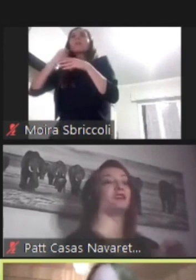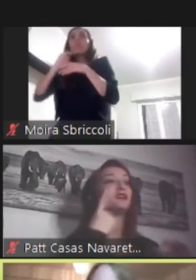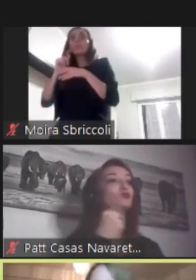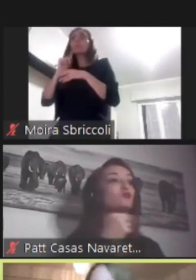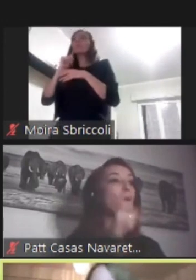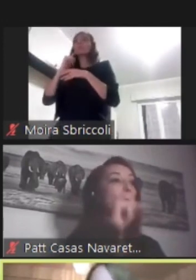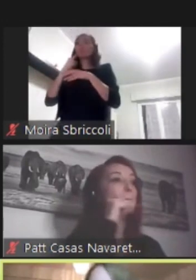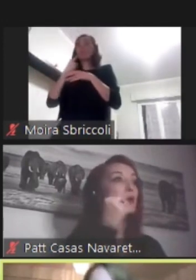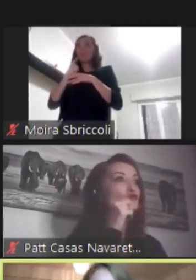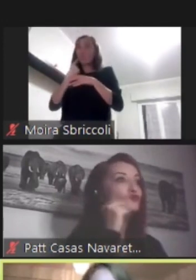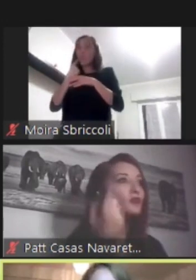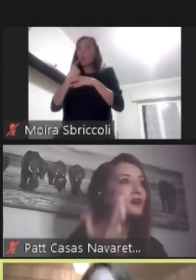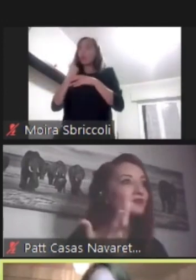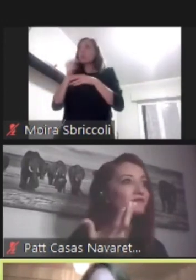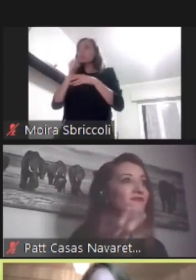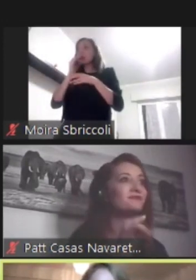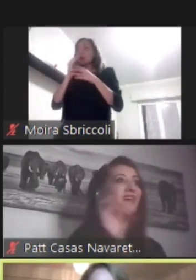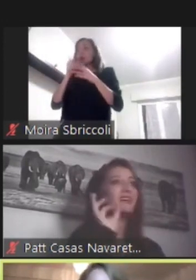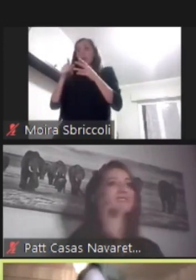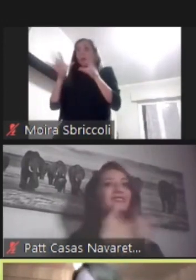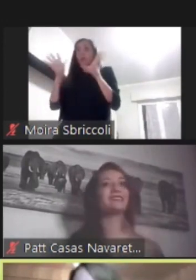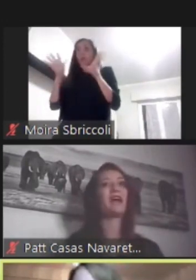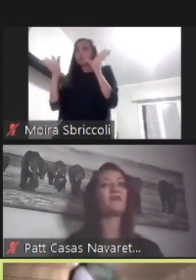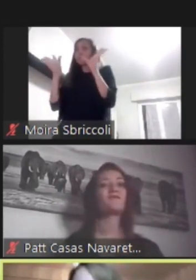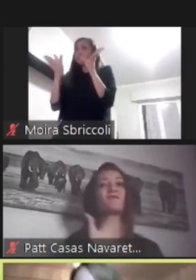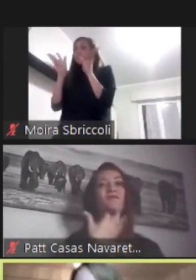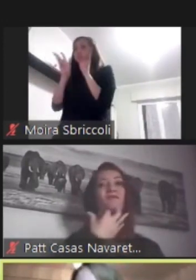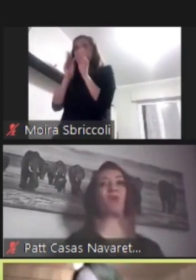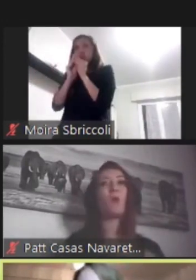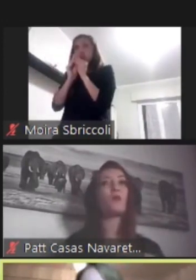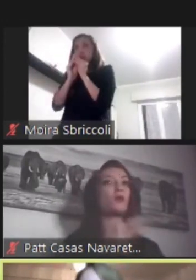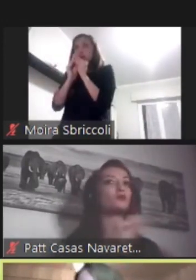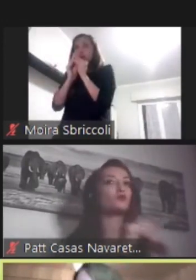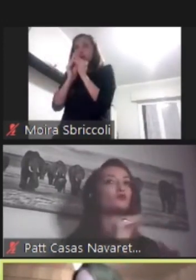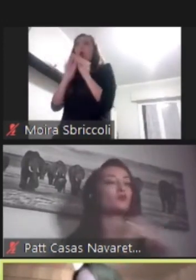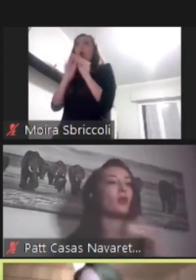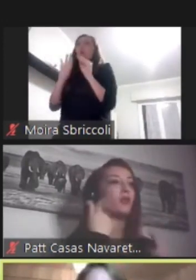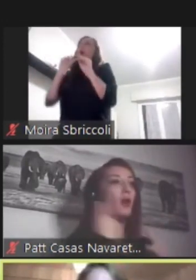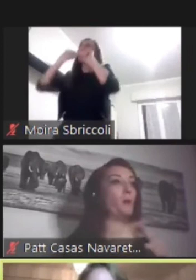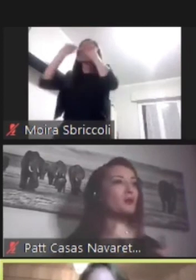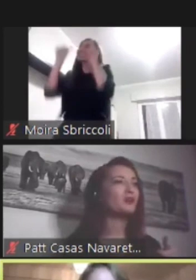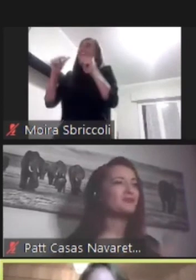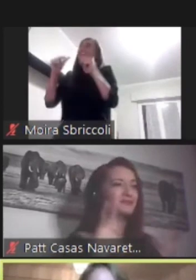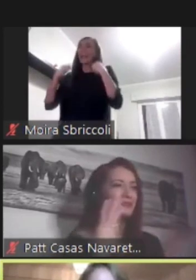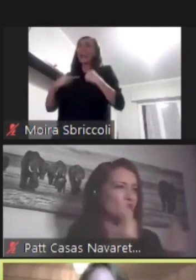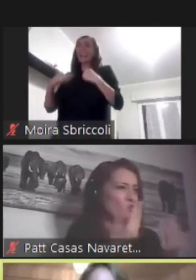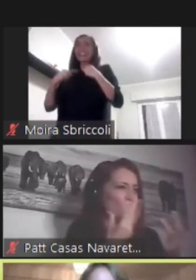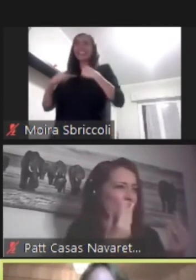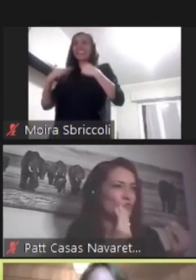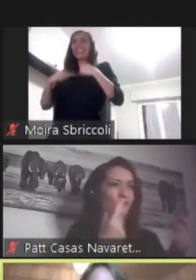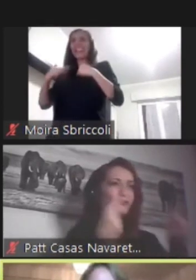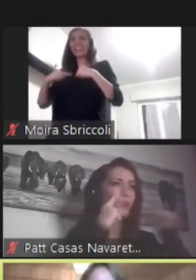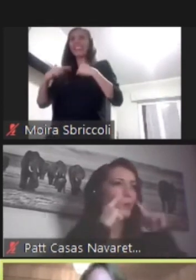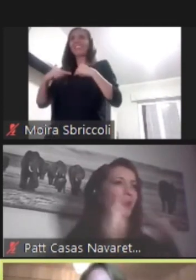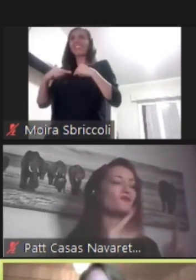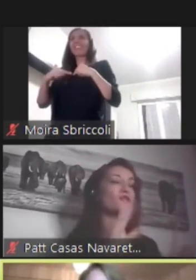lifestyle and RX lifestyle. It's just a great way to have some fun and enjoy the products.